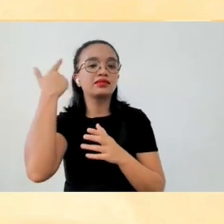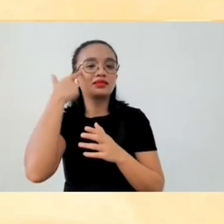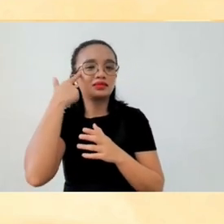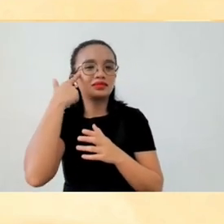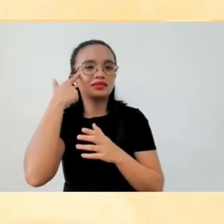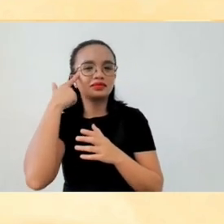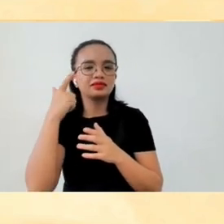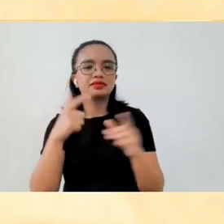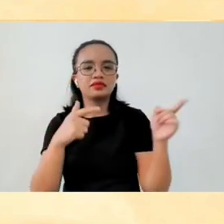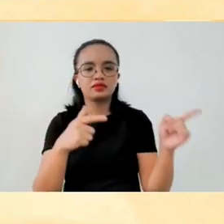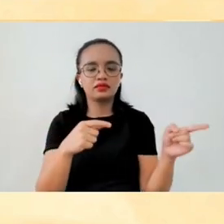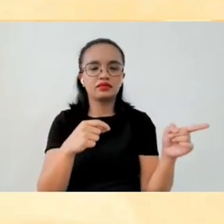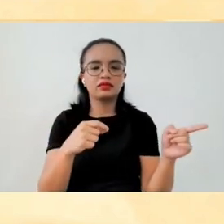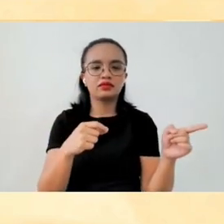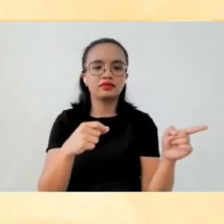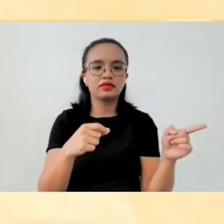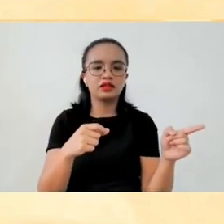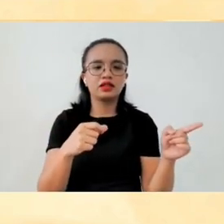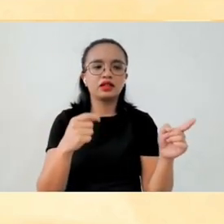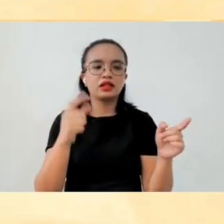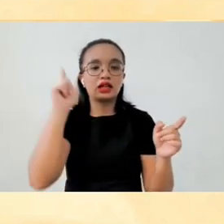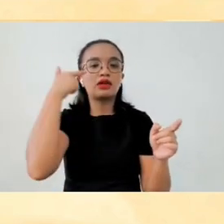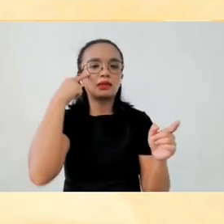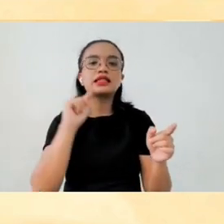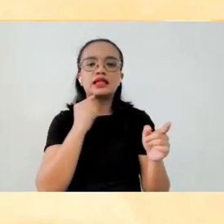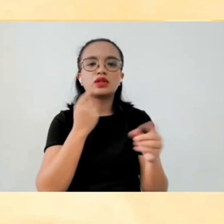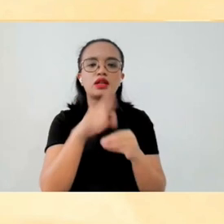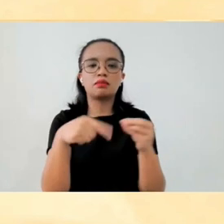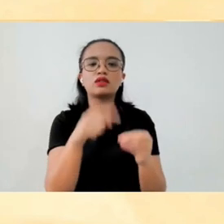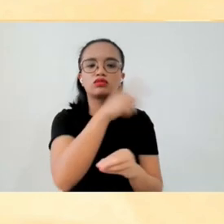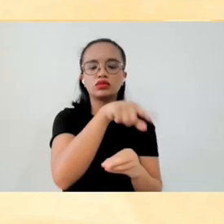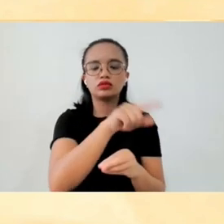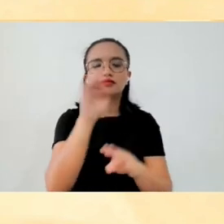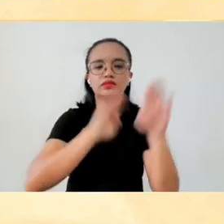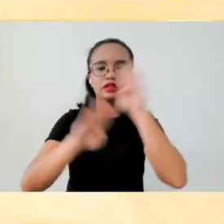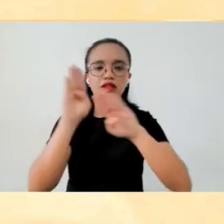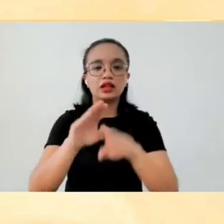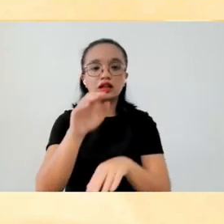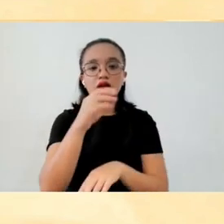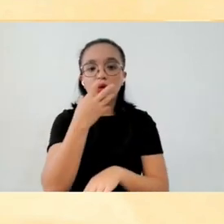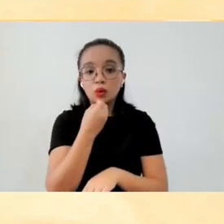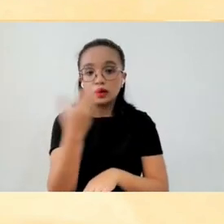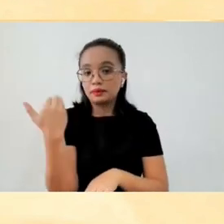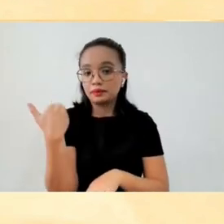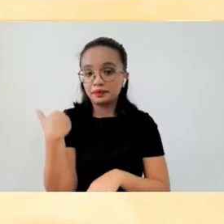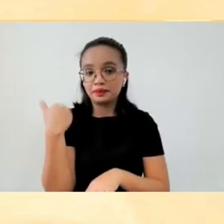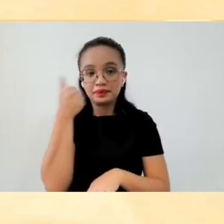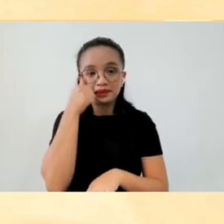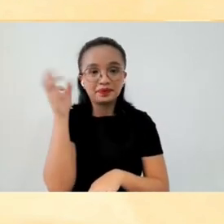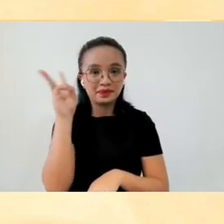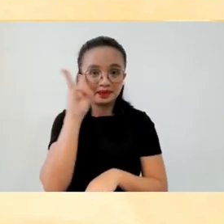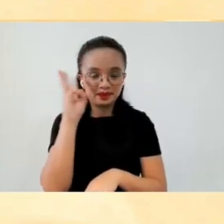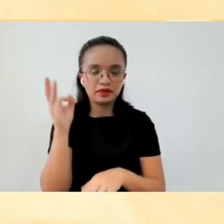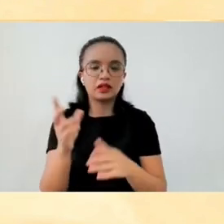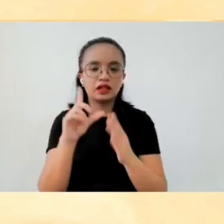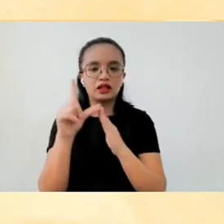this particular problem very seriously. So for those who are not aware of the law, so I think it's important that we